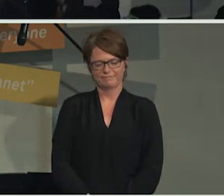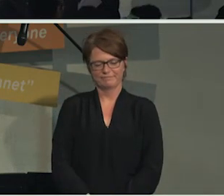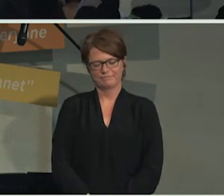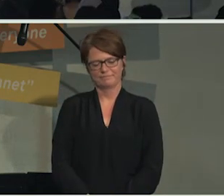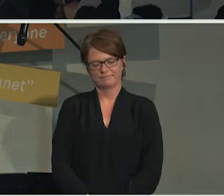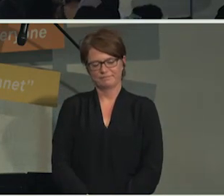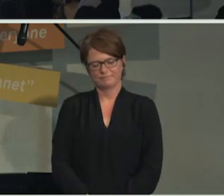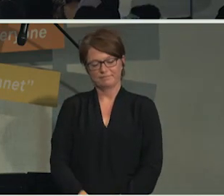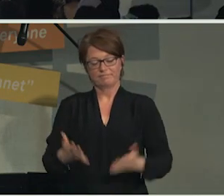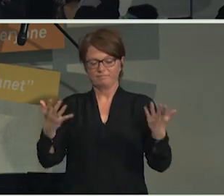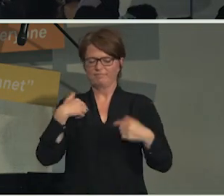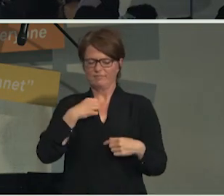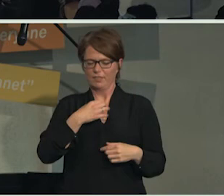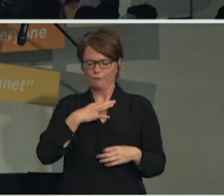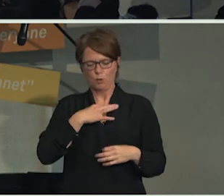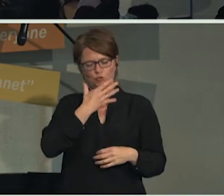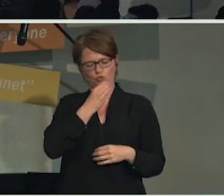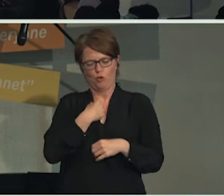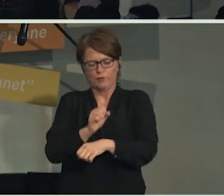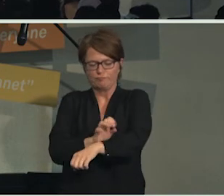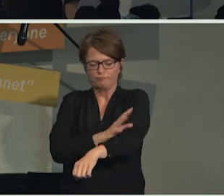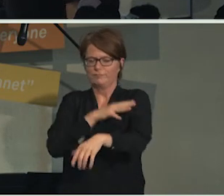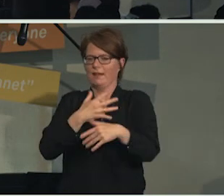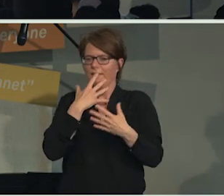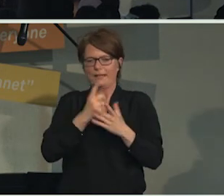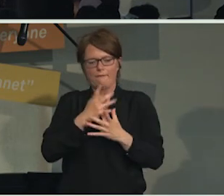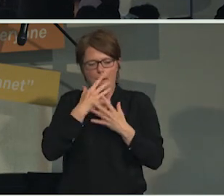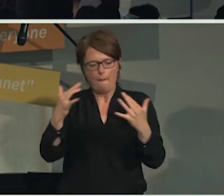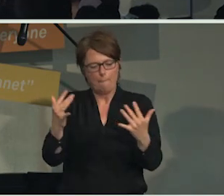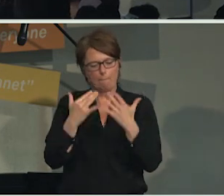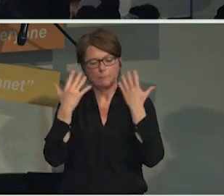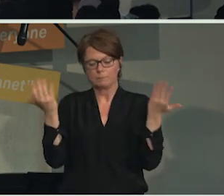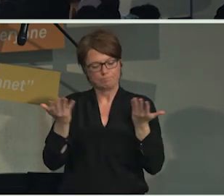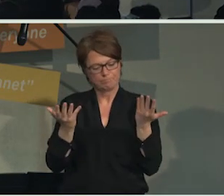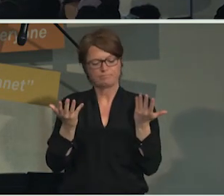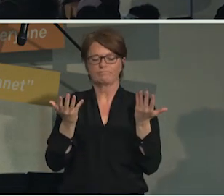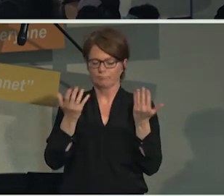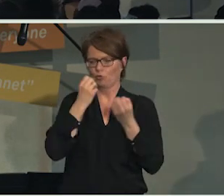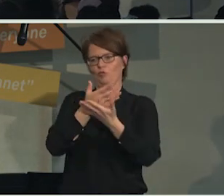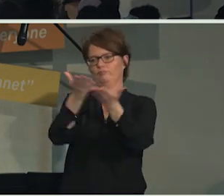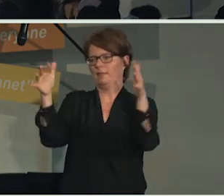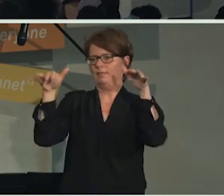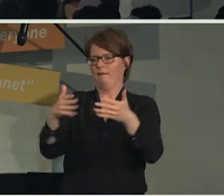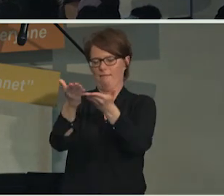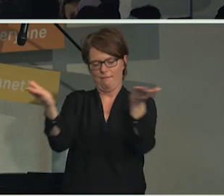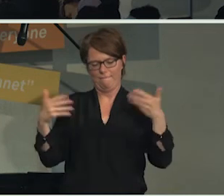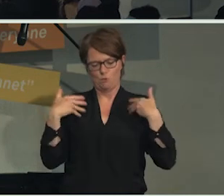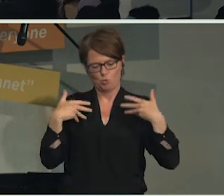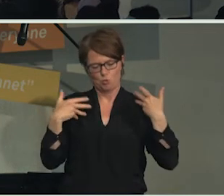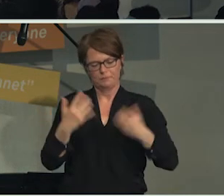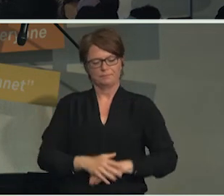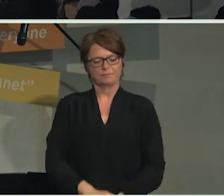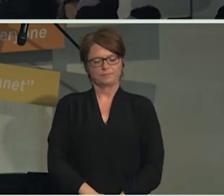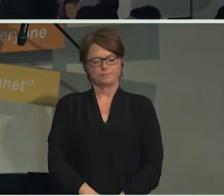I see women of color. I see trans people, gender non-conforming people. I see refugee